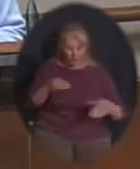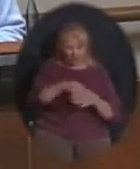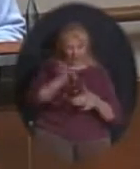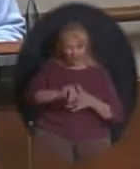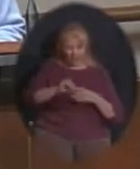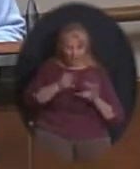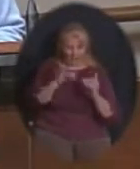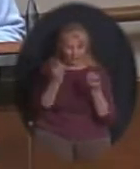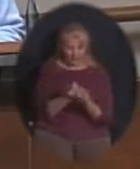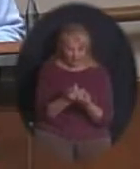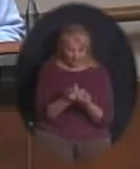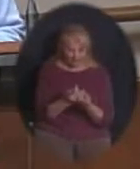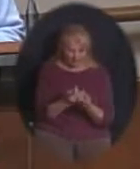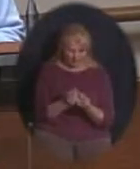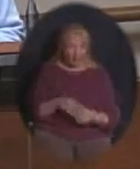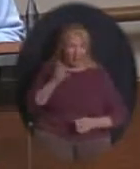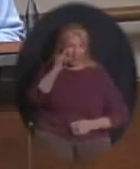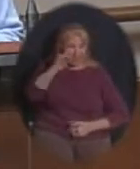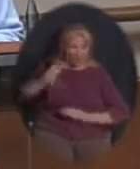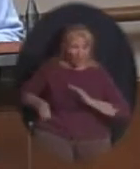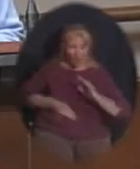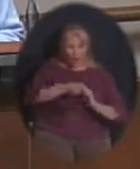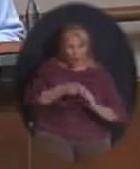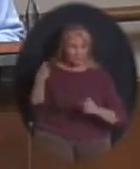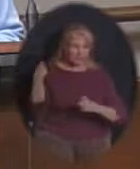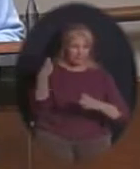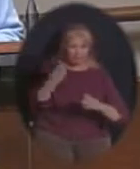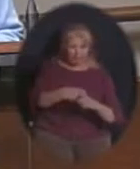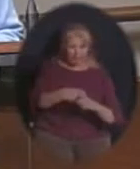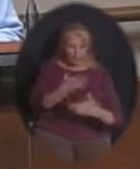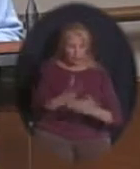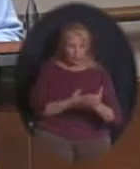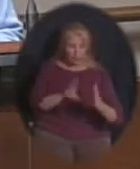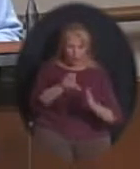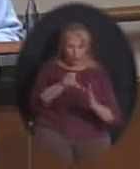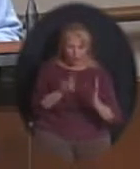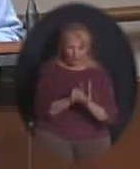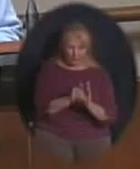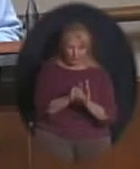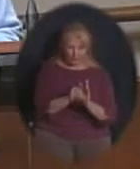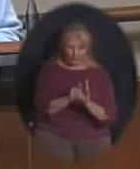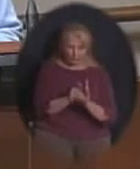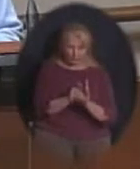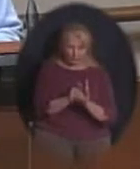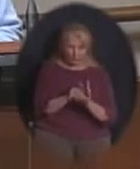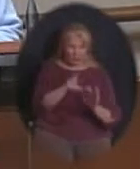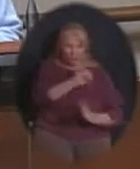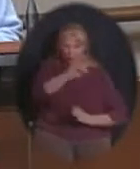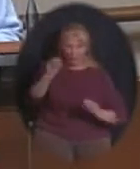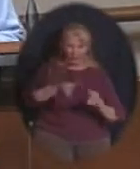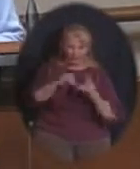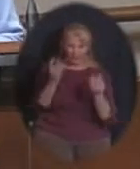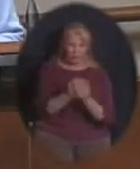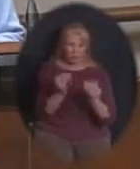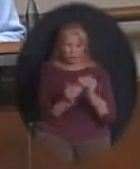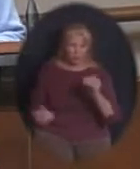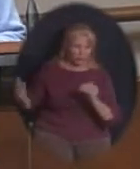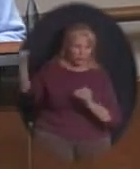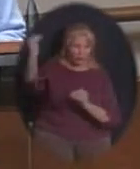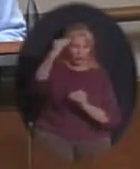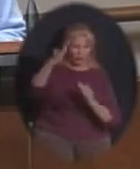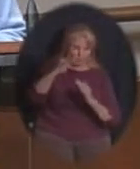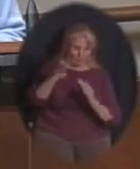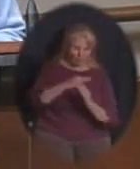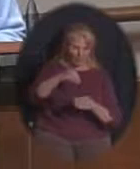the addition of Spanish as part of our curriculum, it moves us up to the top of the opportunities for education in the Kansas City